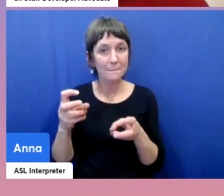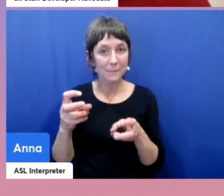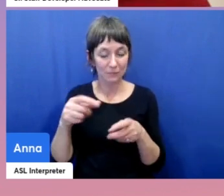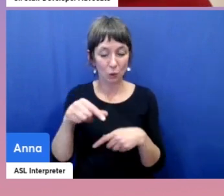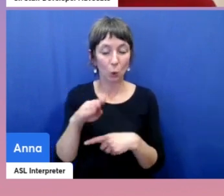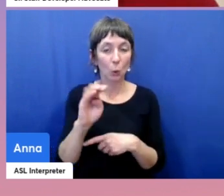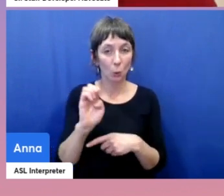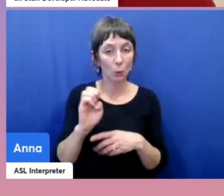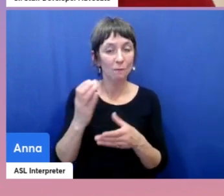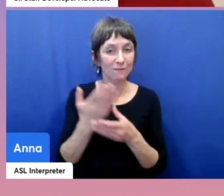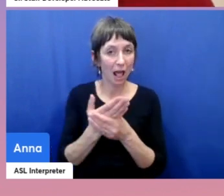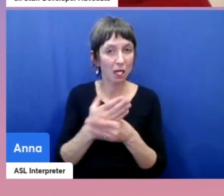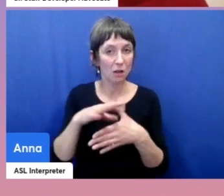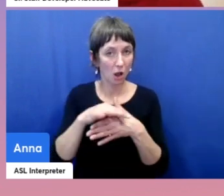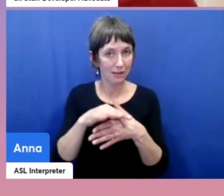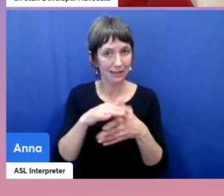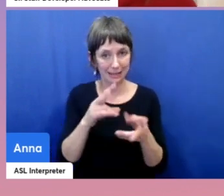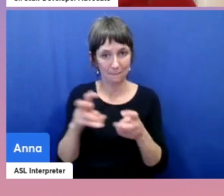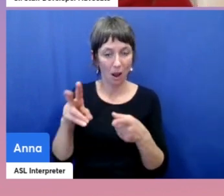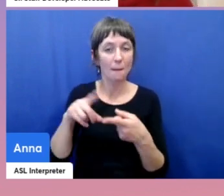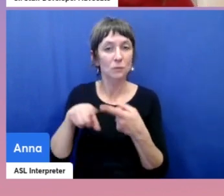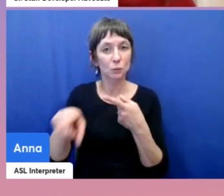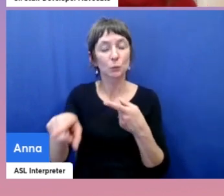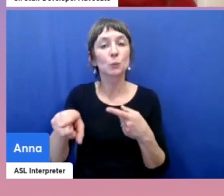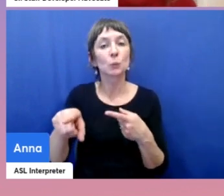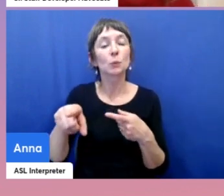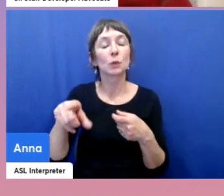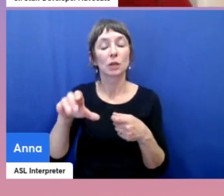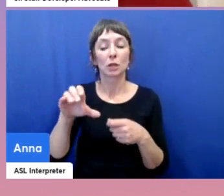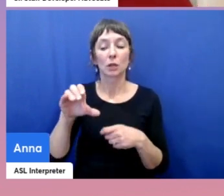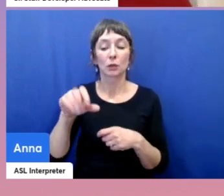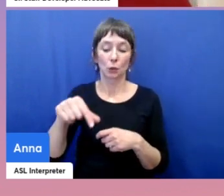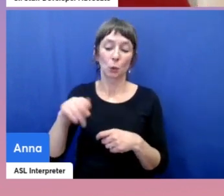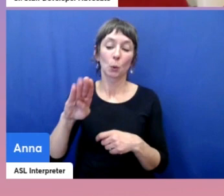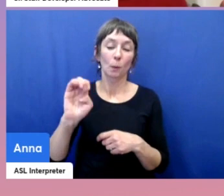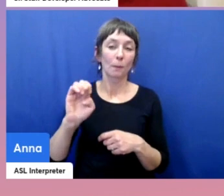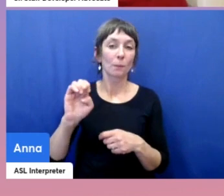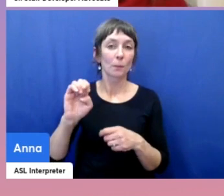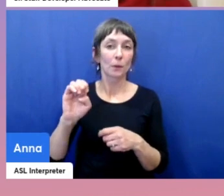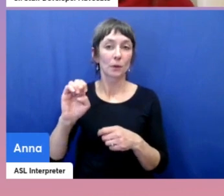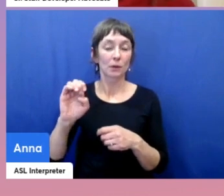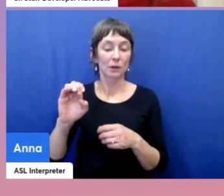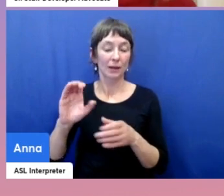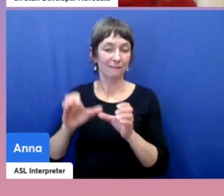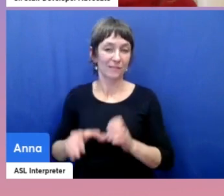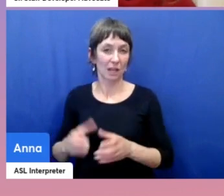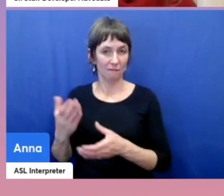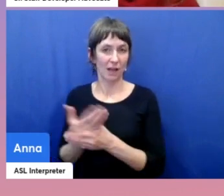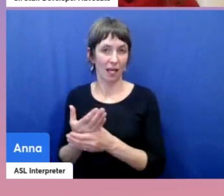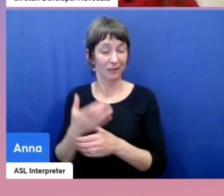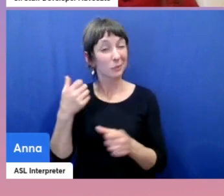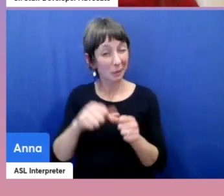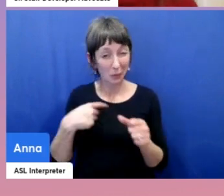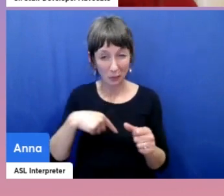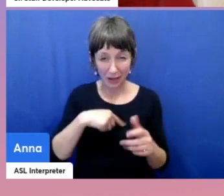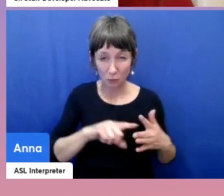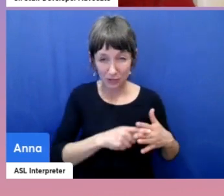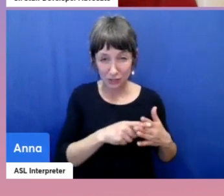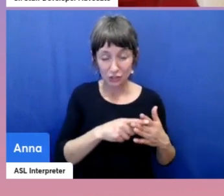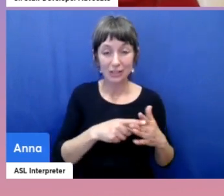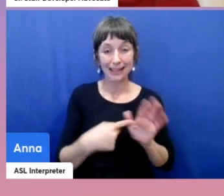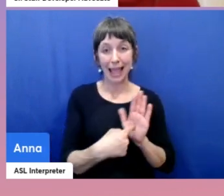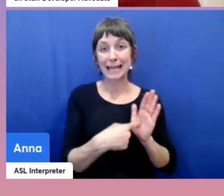the output into our local kube config file. Now, remember that we originally exposed